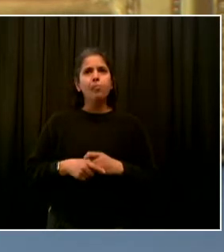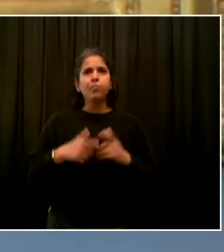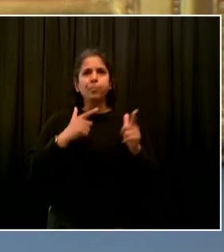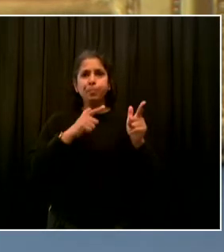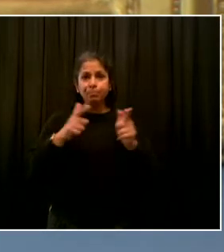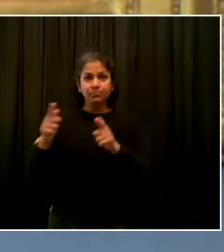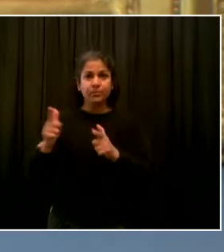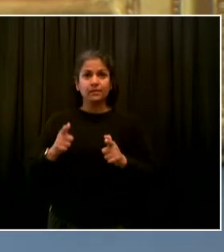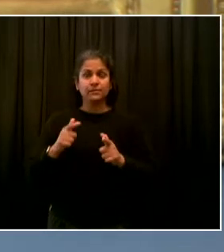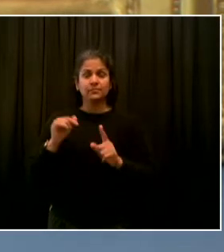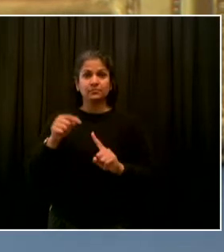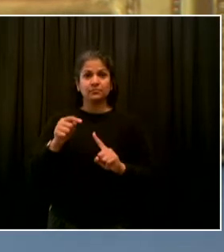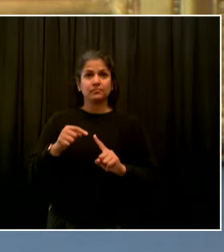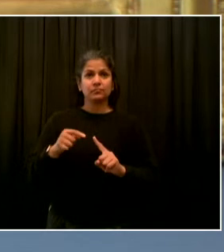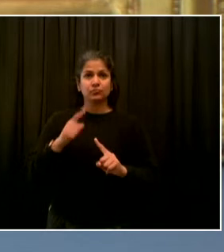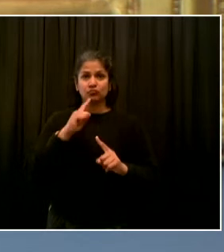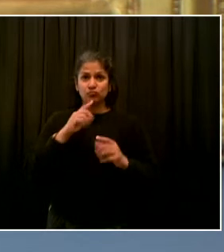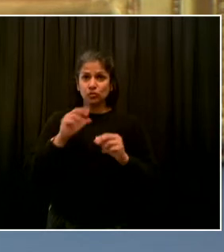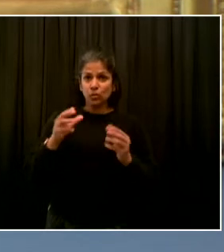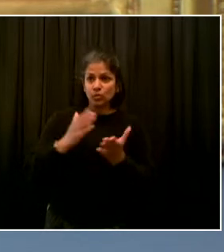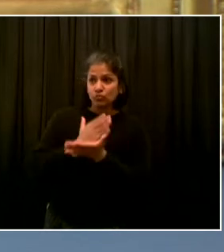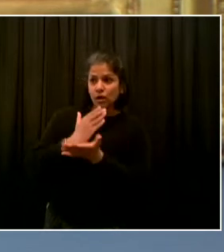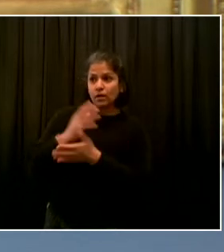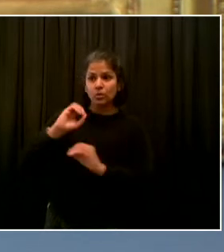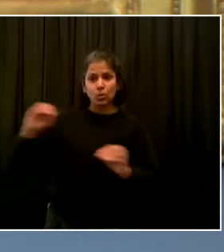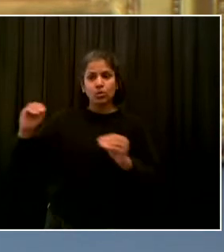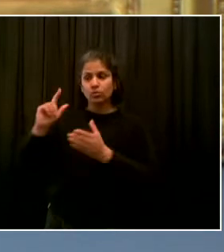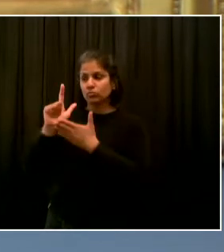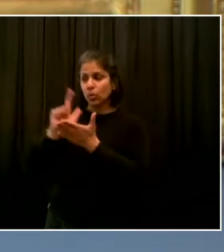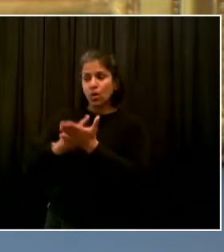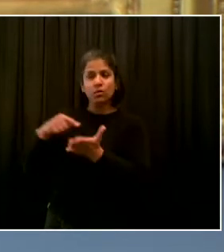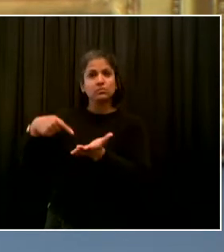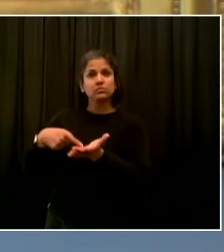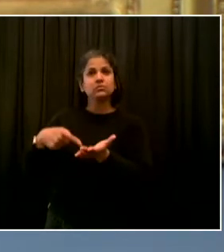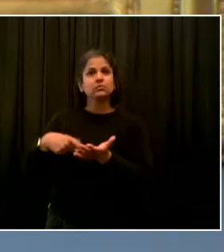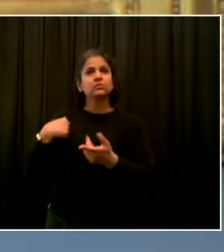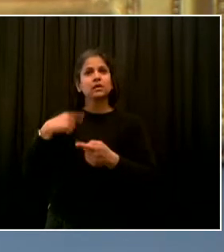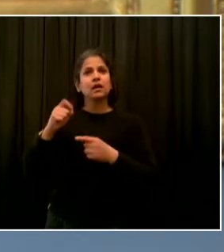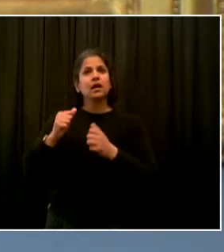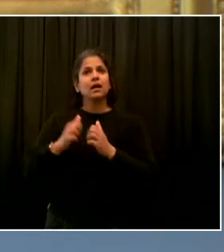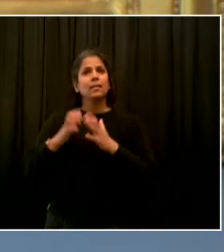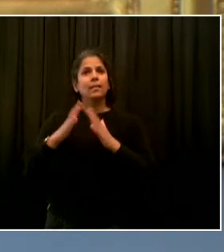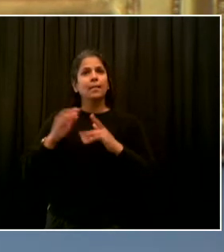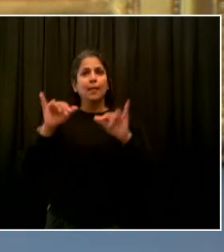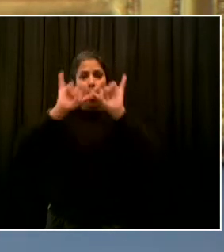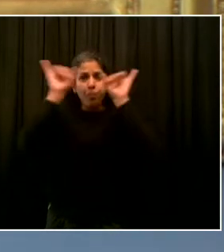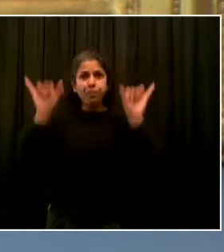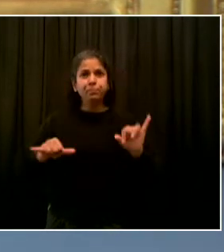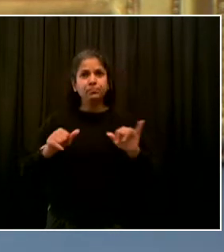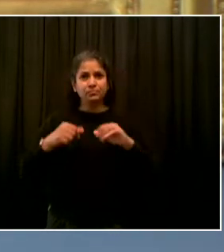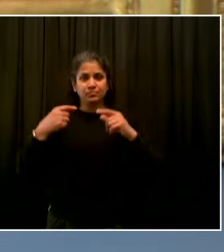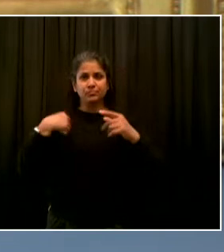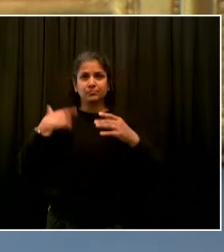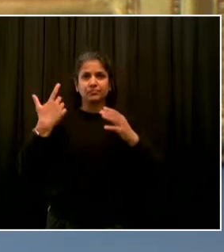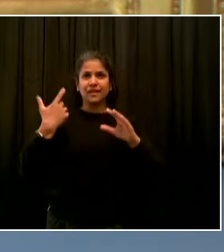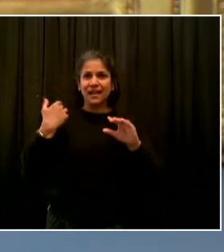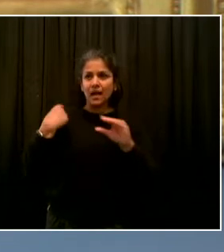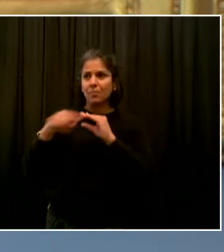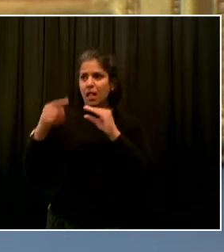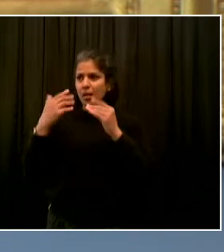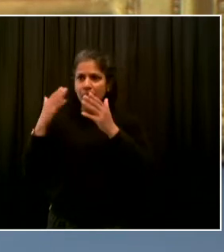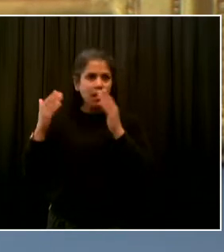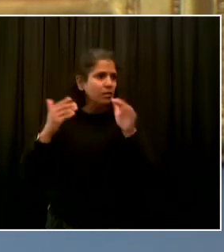right laws in place to ensure we don't have a revolving door system, and to put in place the right tools. I'm a